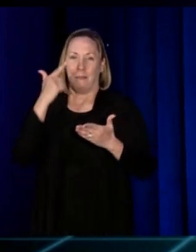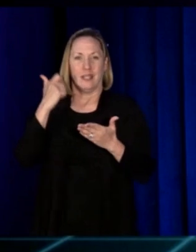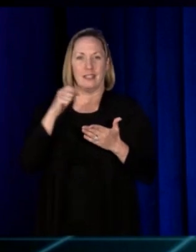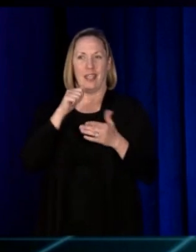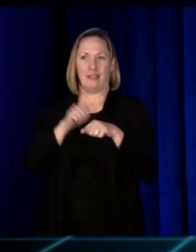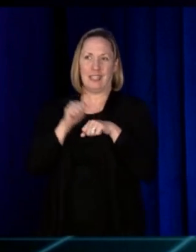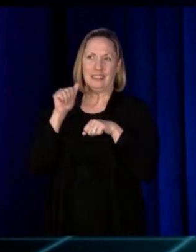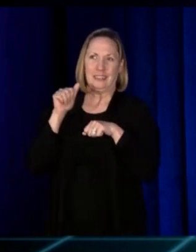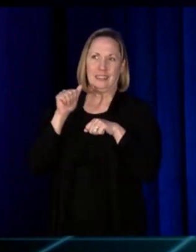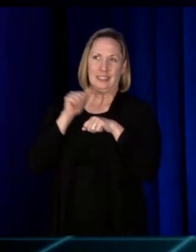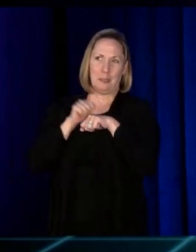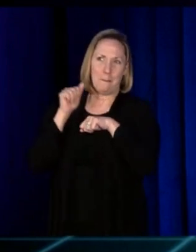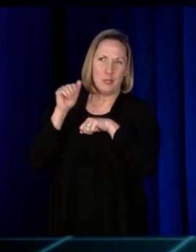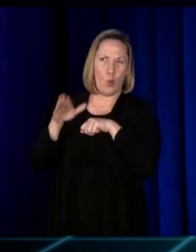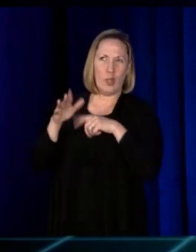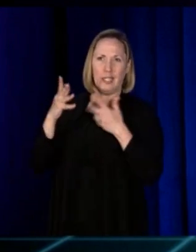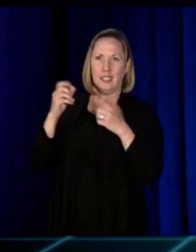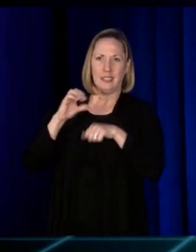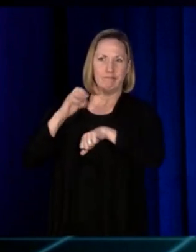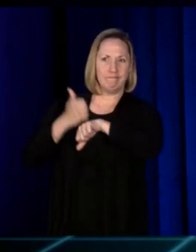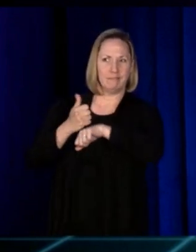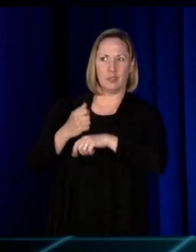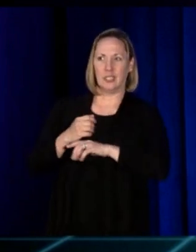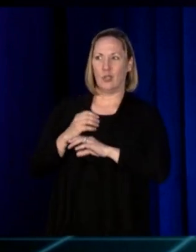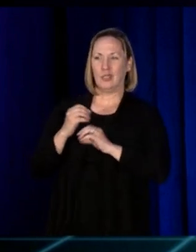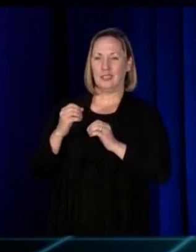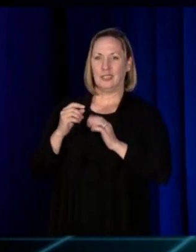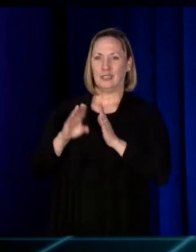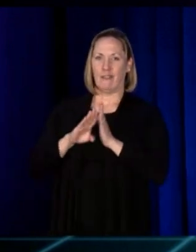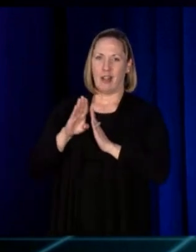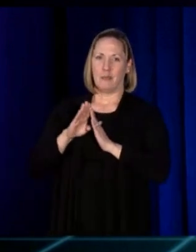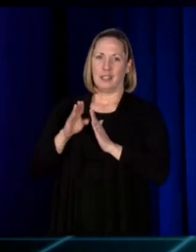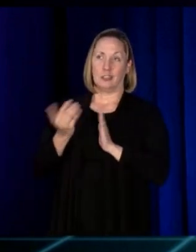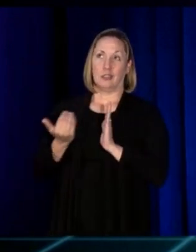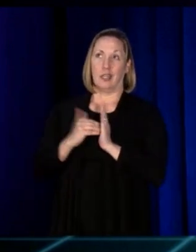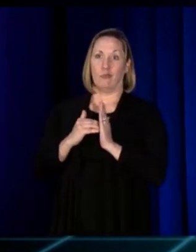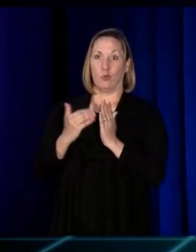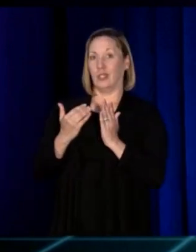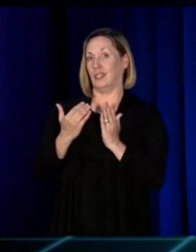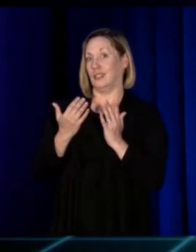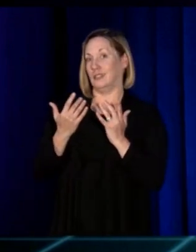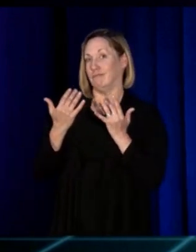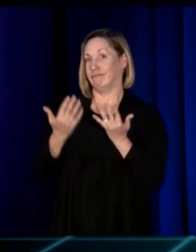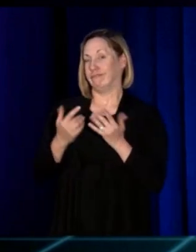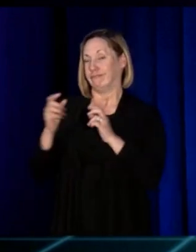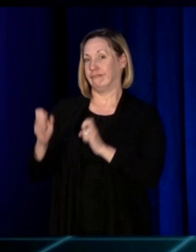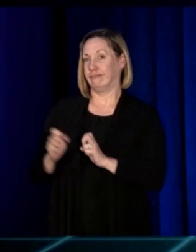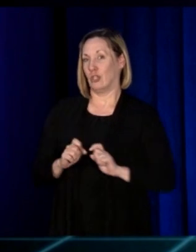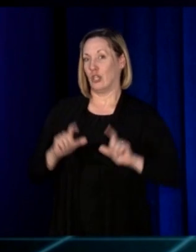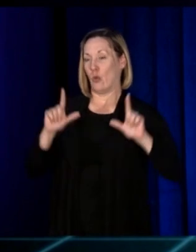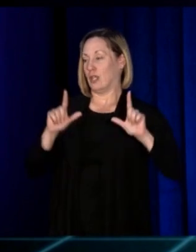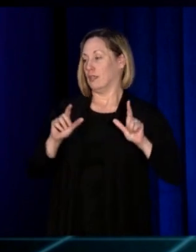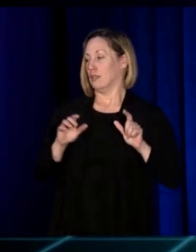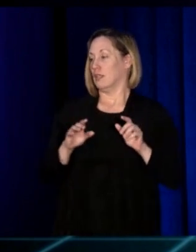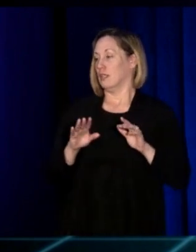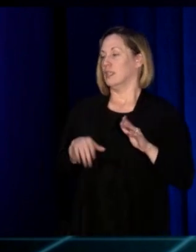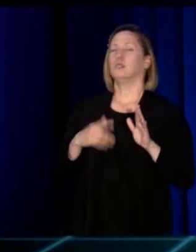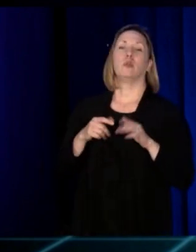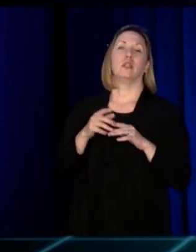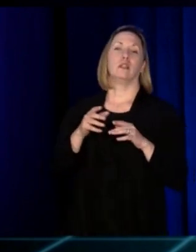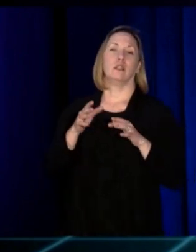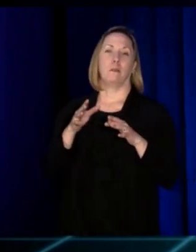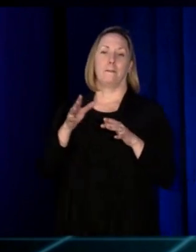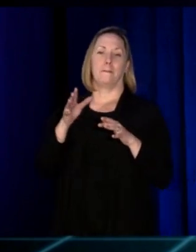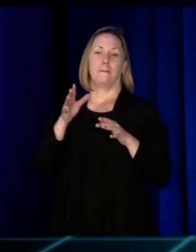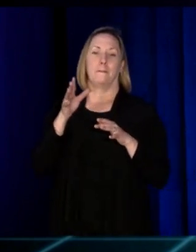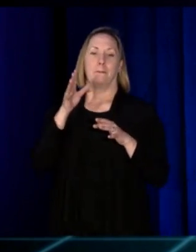deployed this or there's no, in development, it's just reloading. But if this was in a parent layout, let's put this in a parent layout.